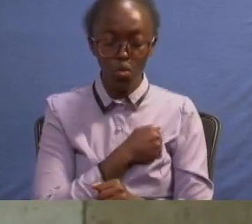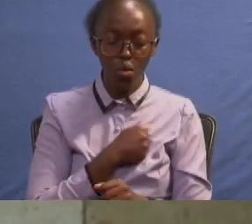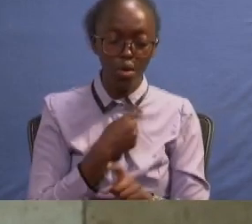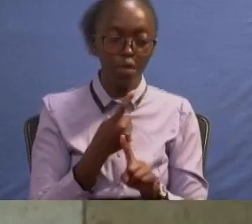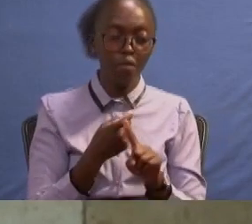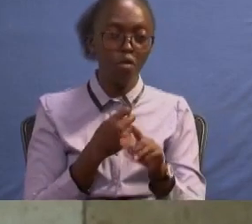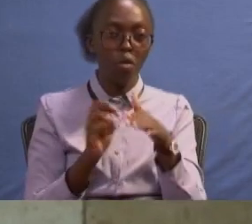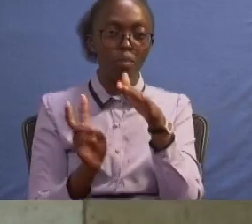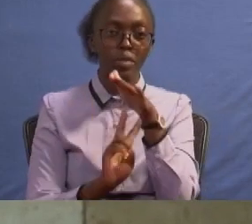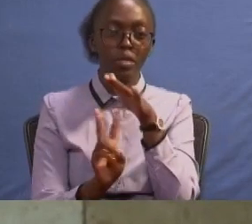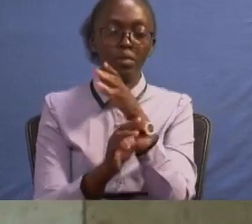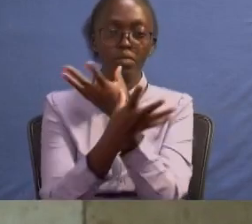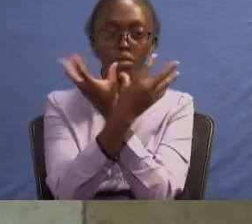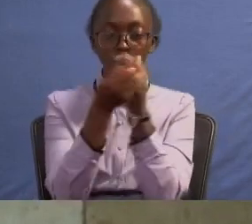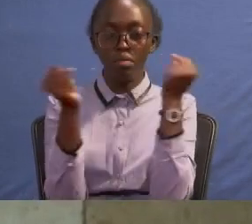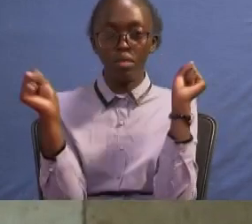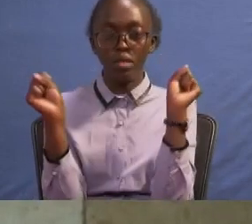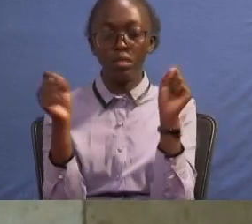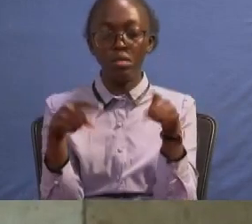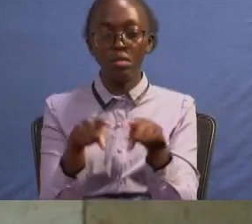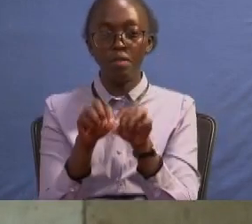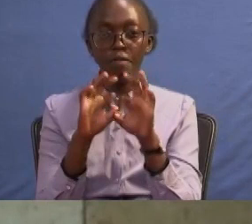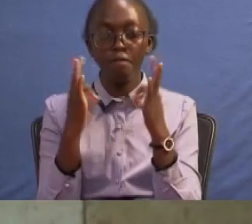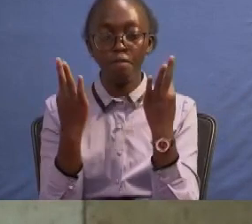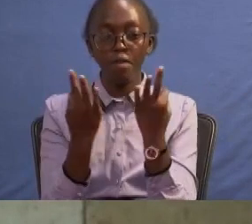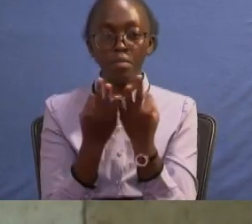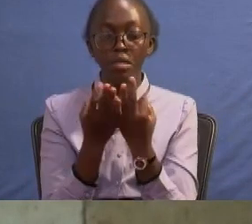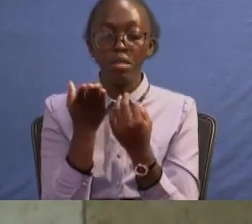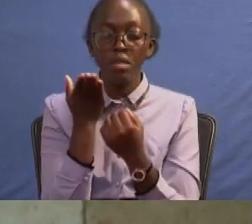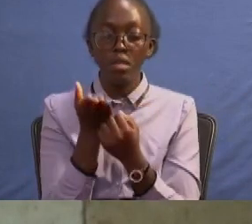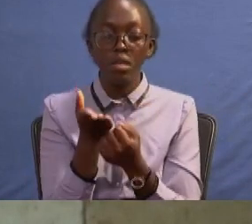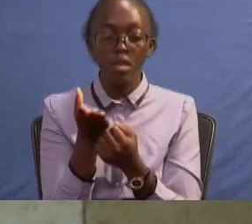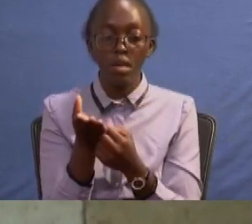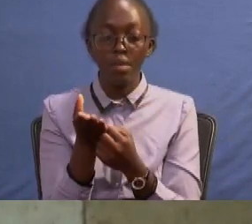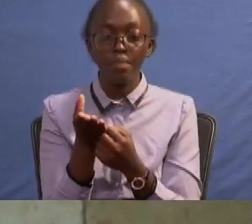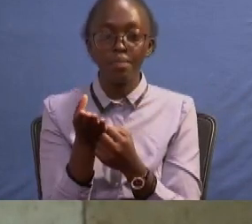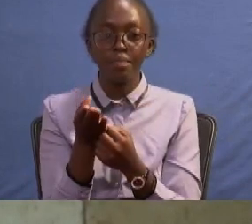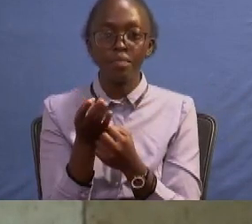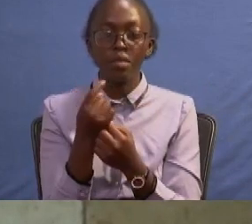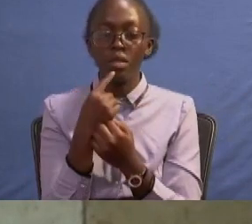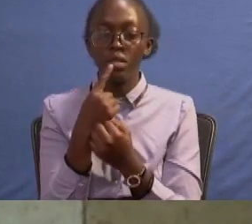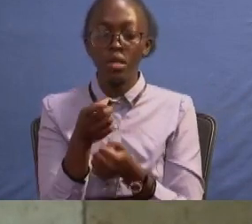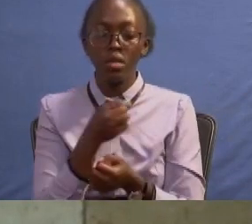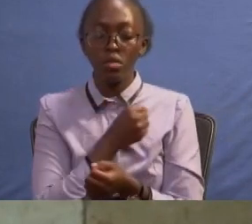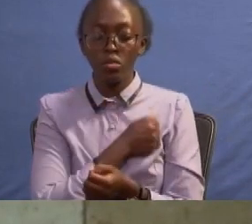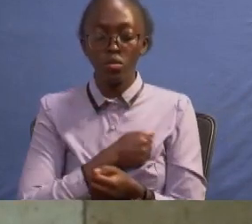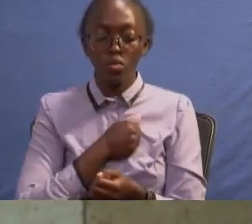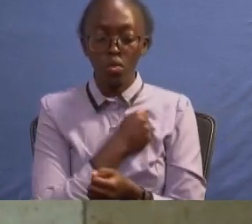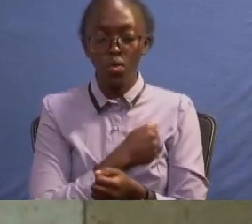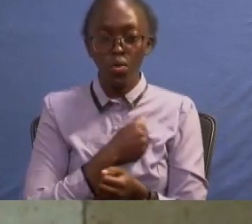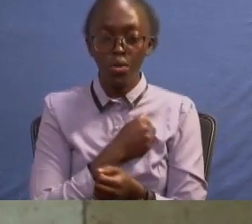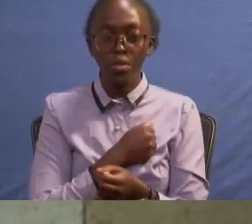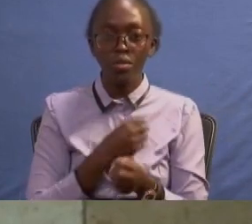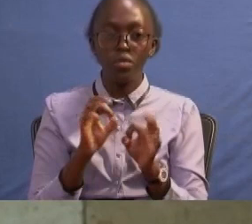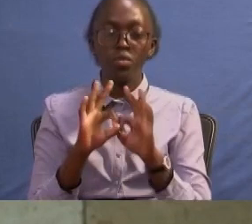my family to the fraternity of my great university, to the families and those who are